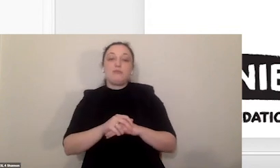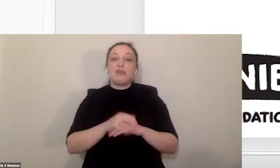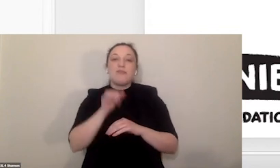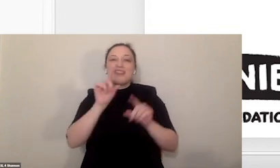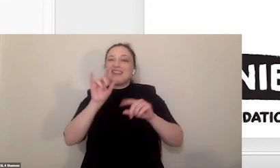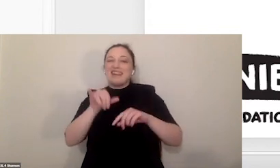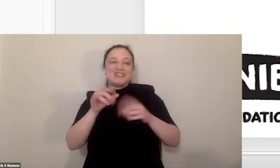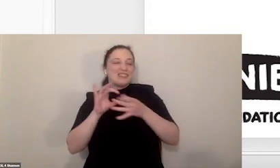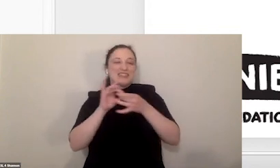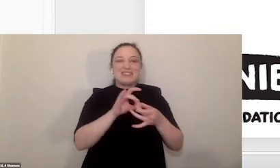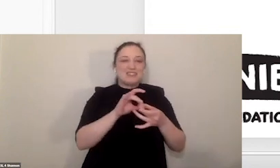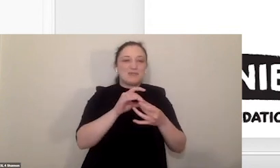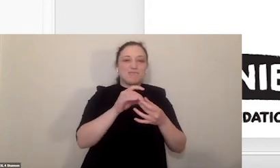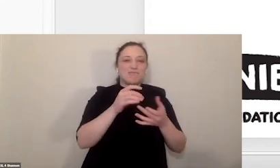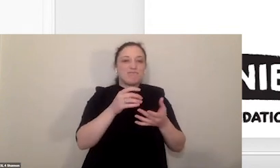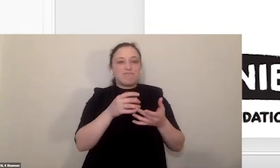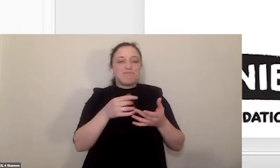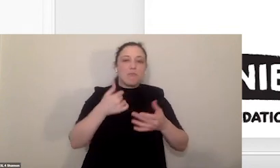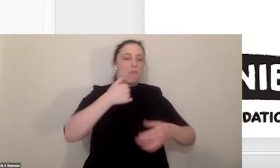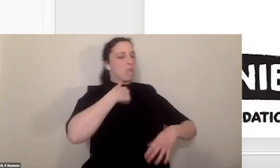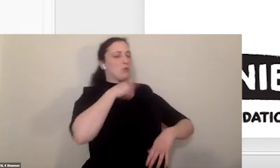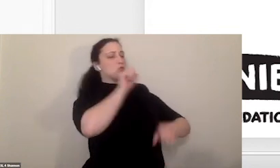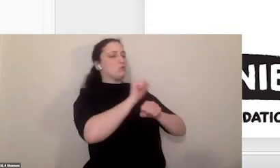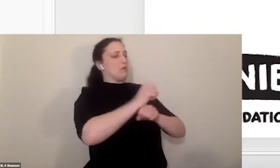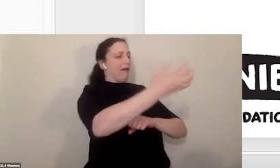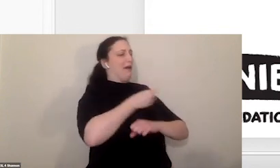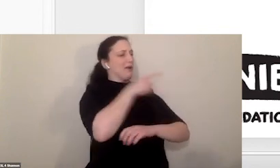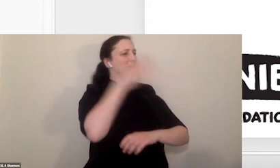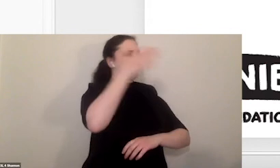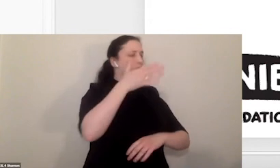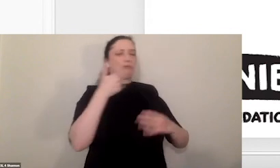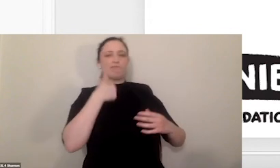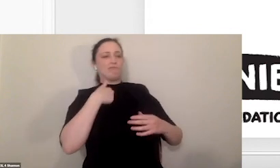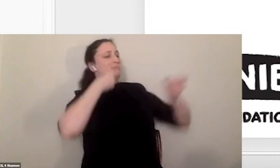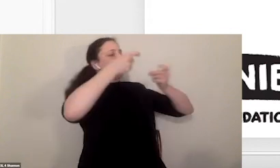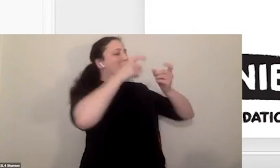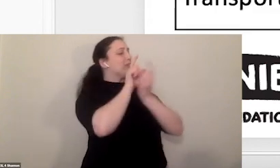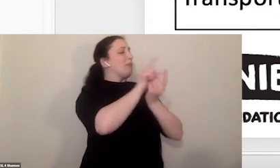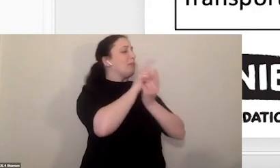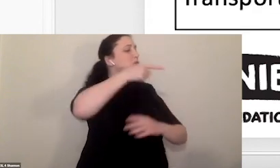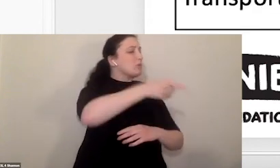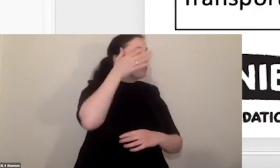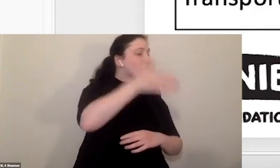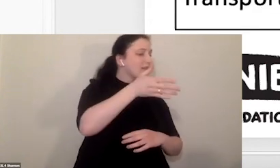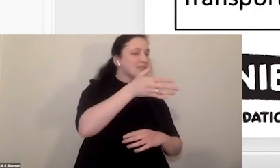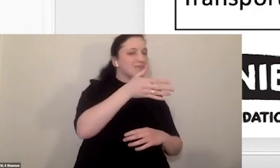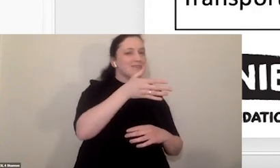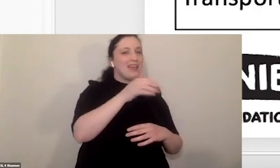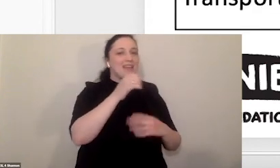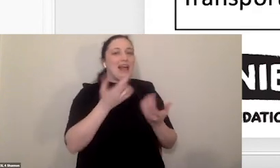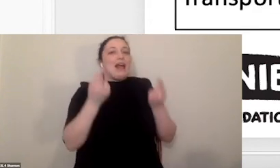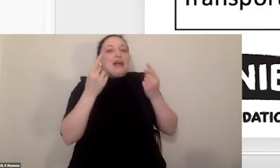or I'm going to coach you in this space, as opposed to what was going on in the non-supervisory space. Managers